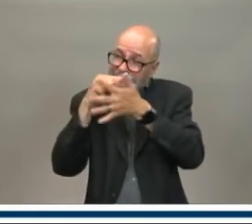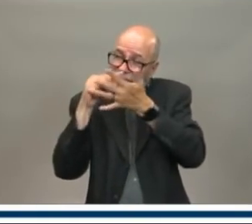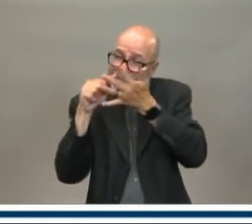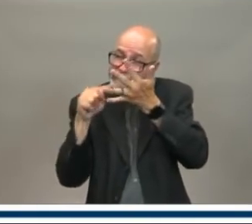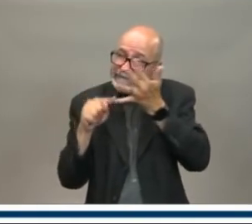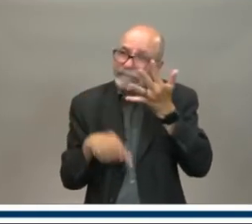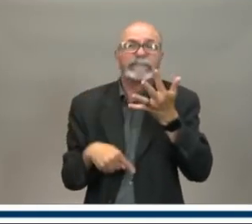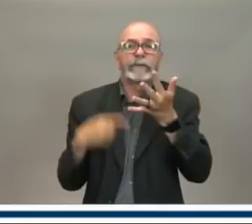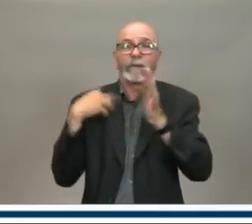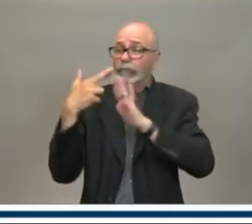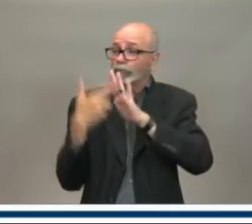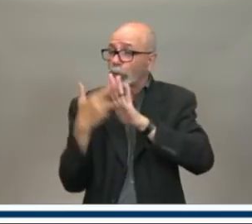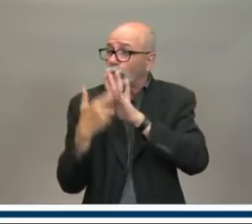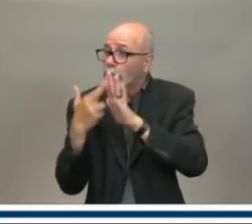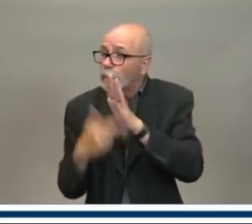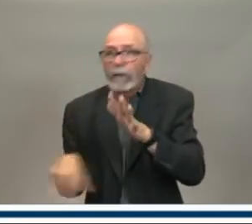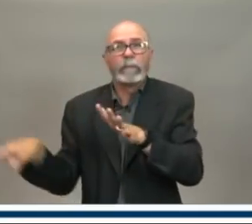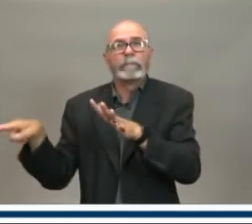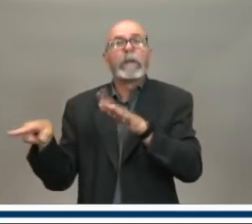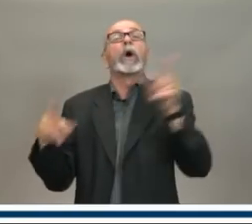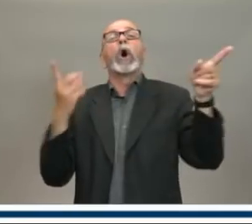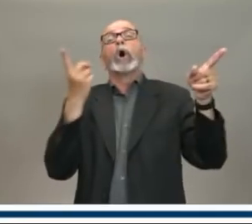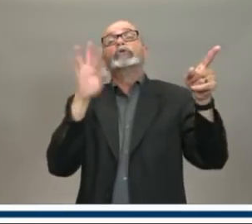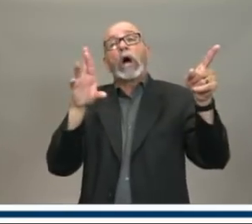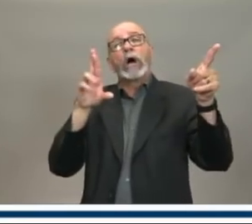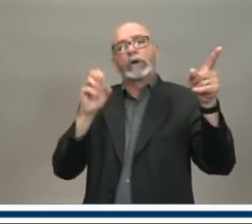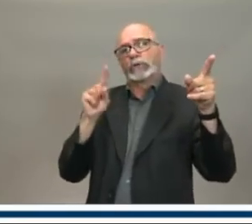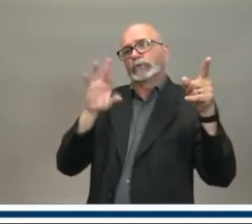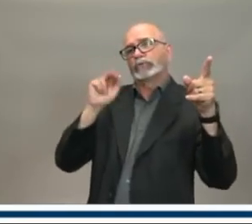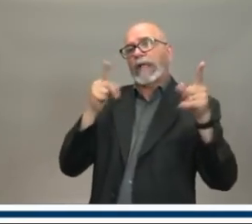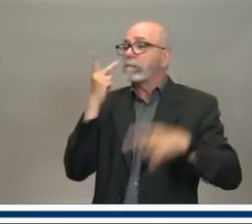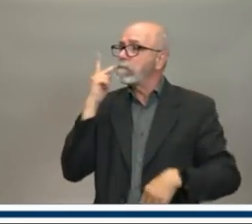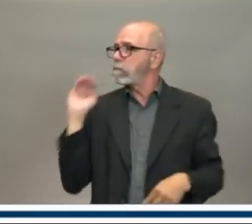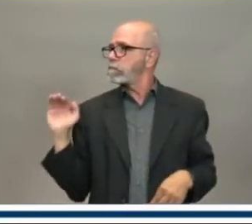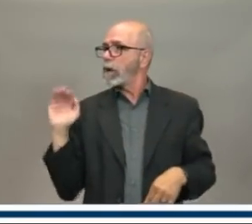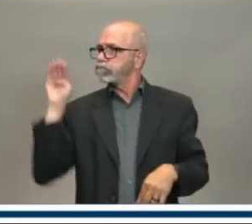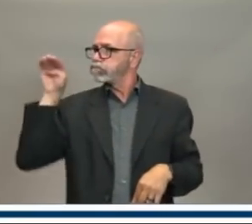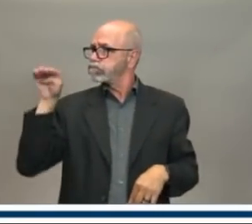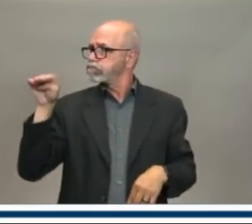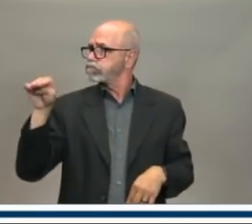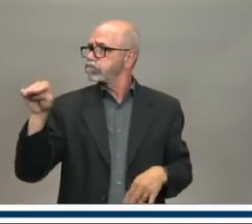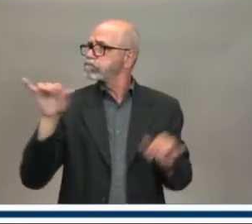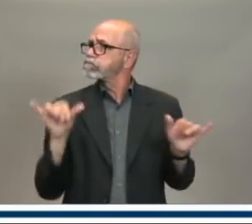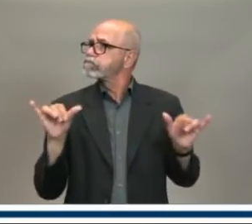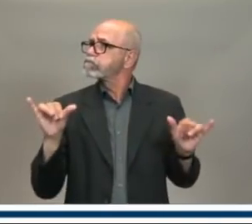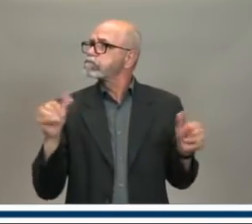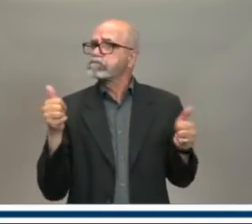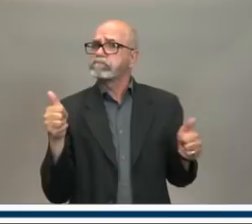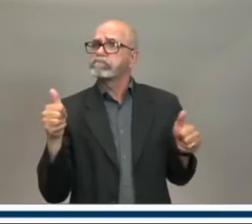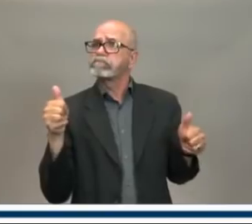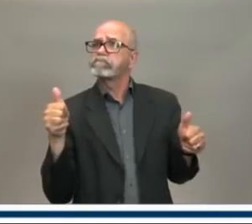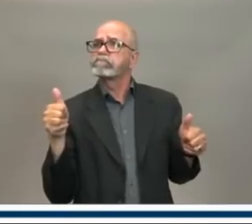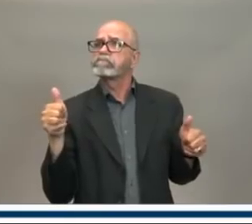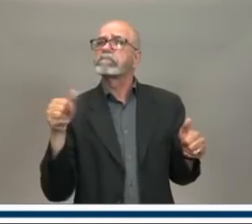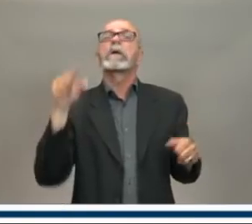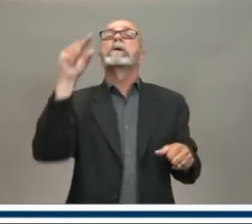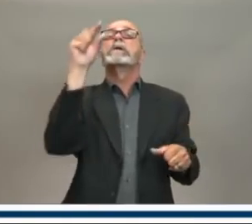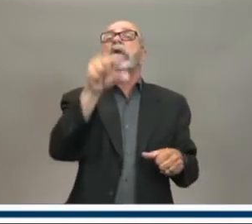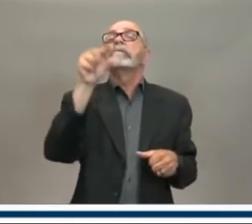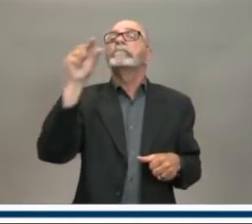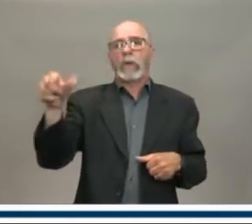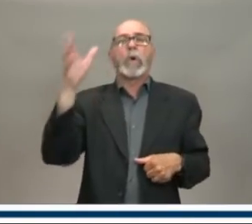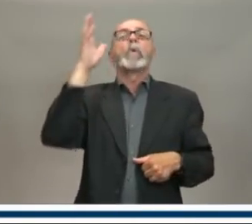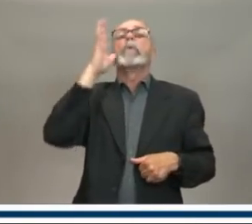Dr. Strang will monitor how we are flattening the curve, and then our government will decide when it is safe for businesses to